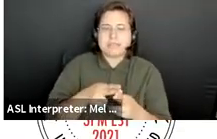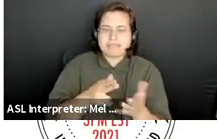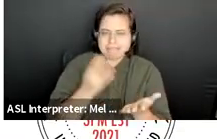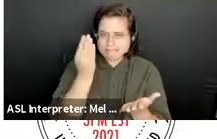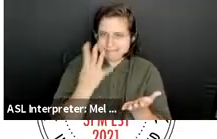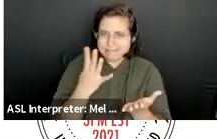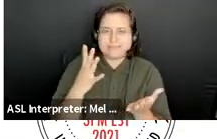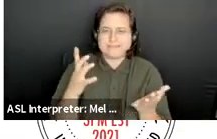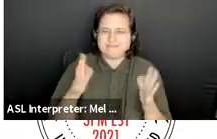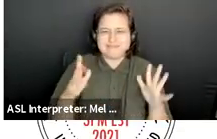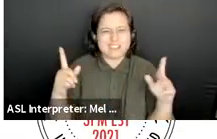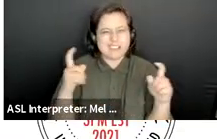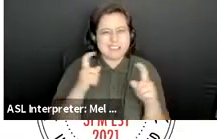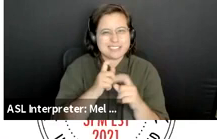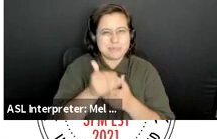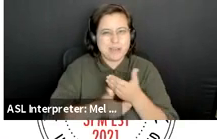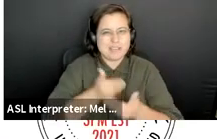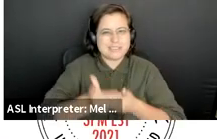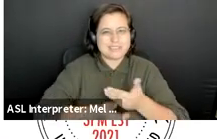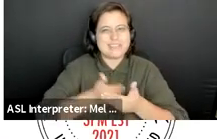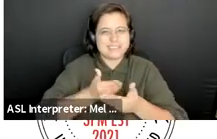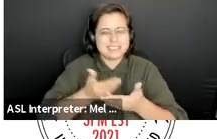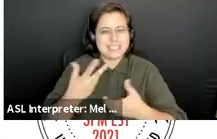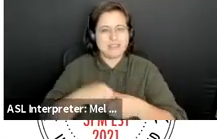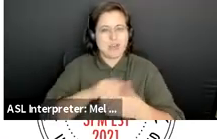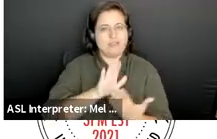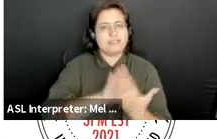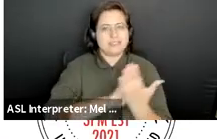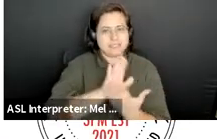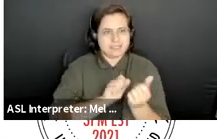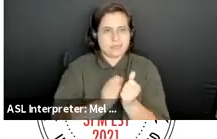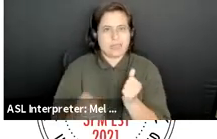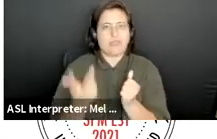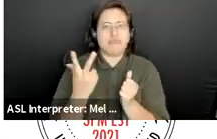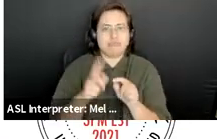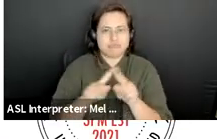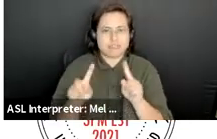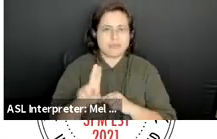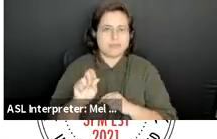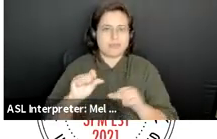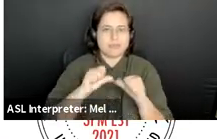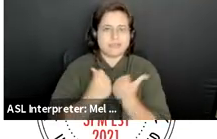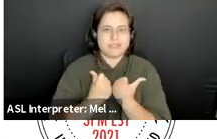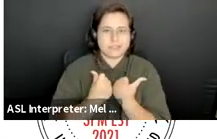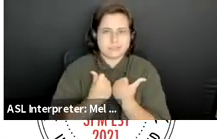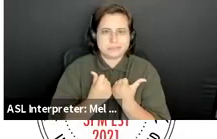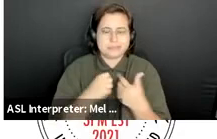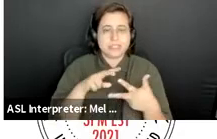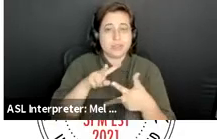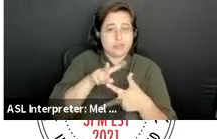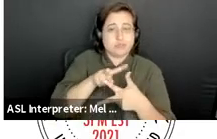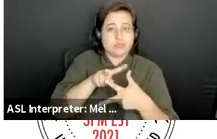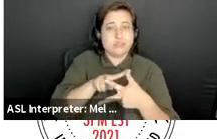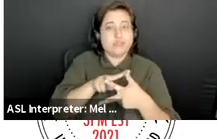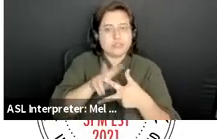complicated process, and it does actually involve interfacing with 3 different US agencies. And the first 2 are probably going to